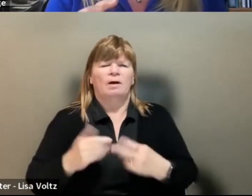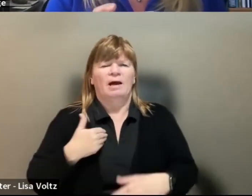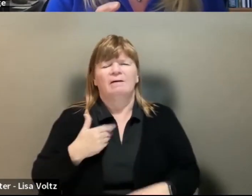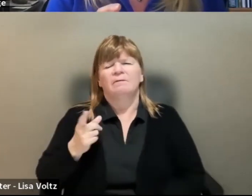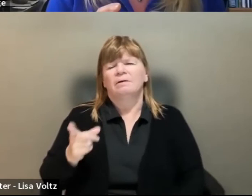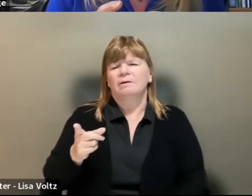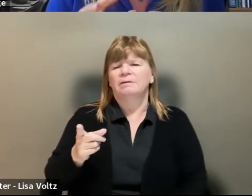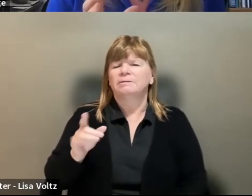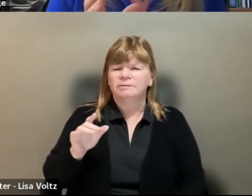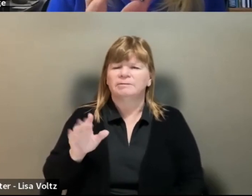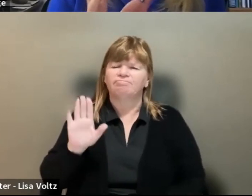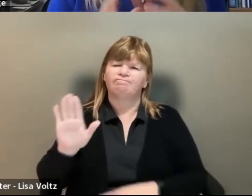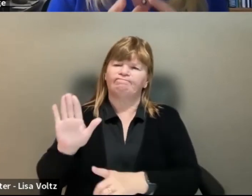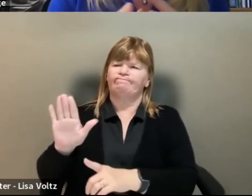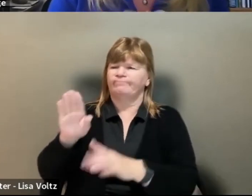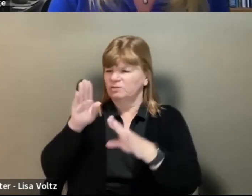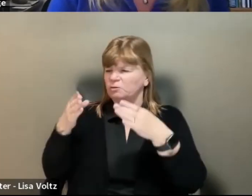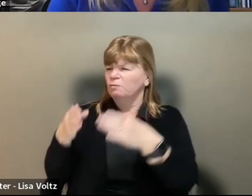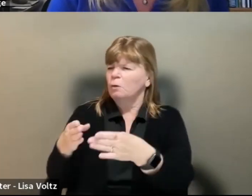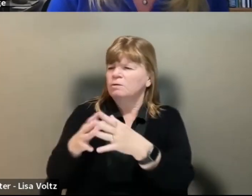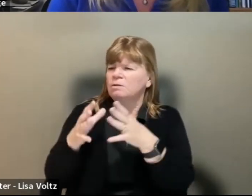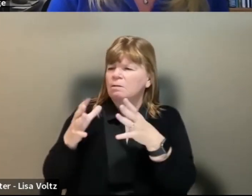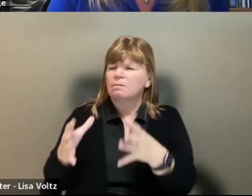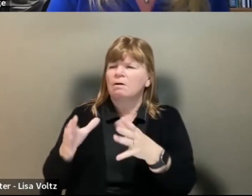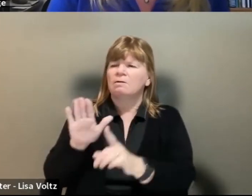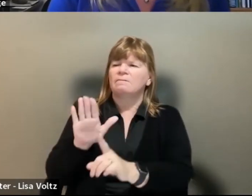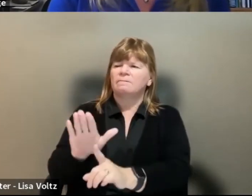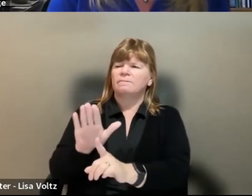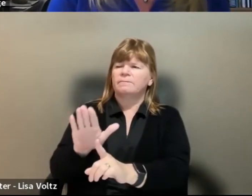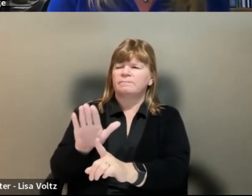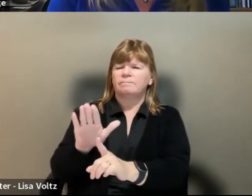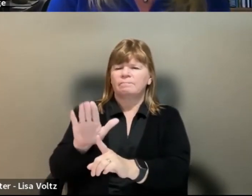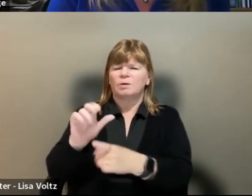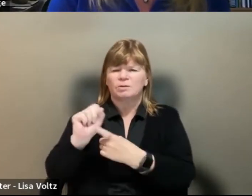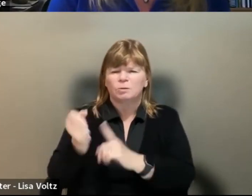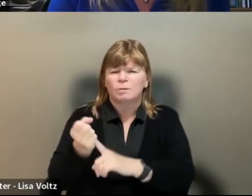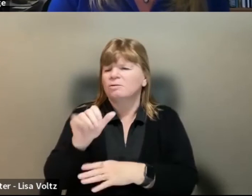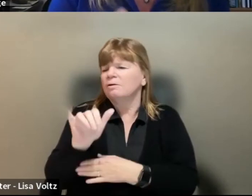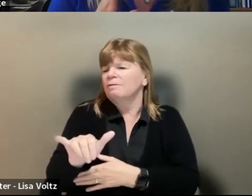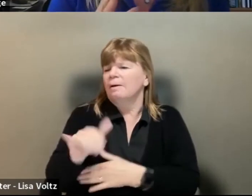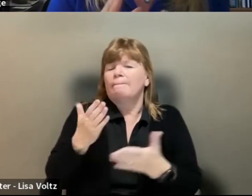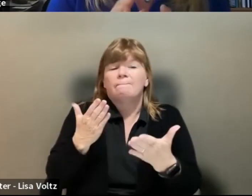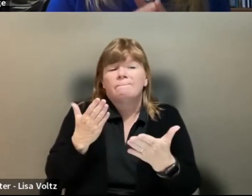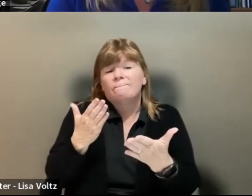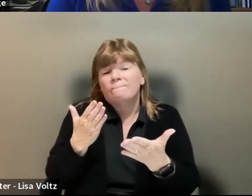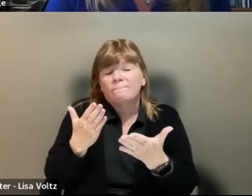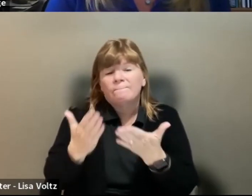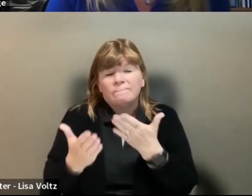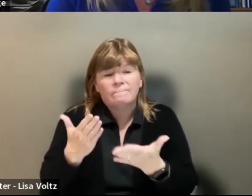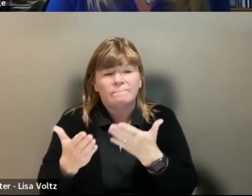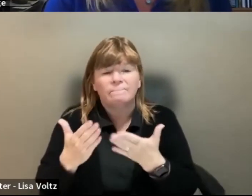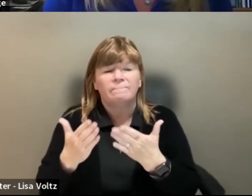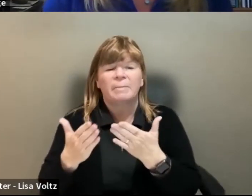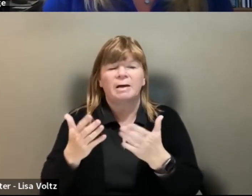really focuses on a lot of those conditions that may be